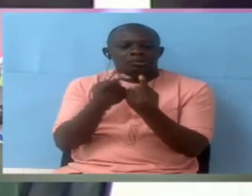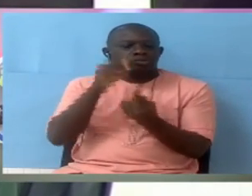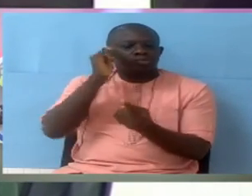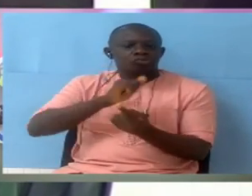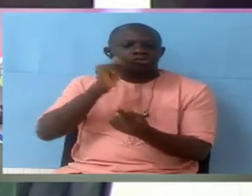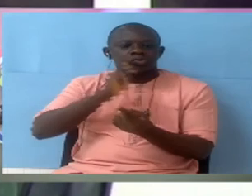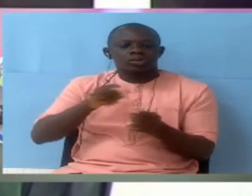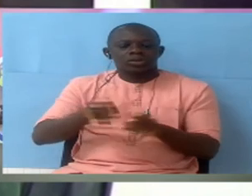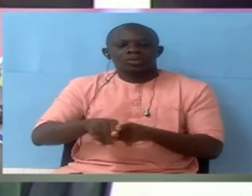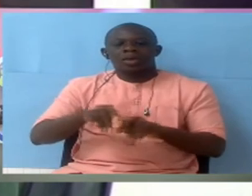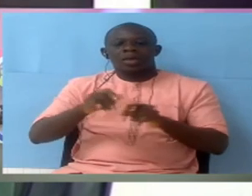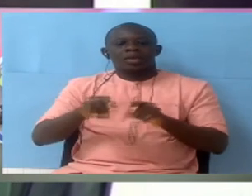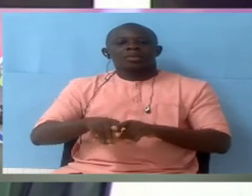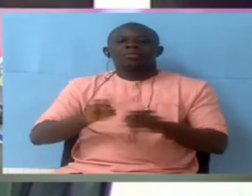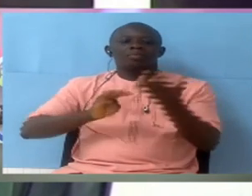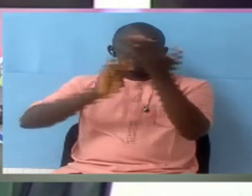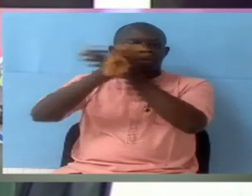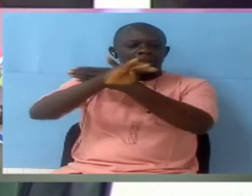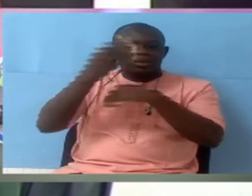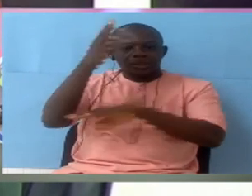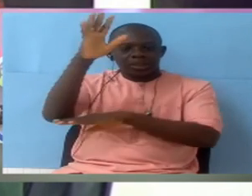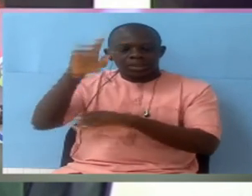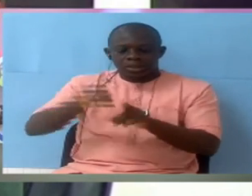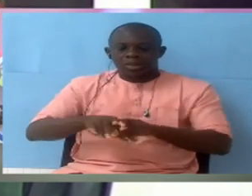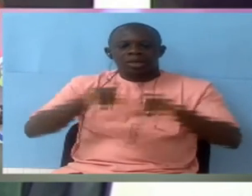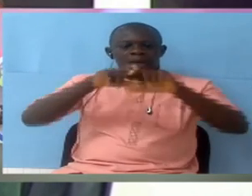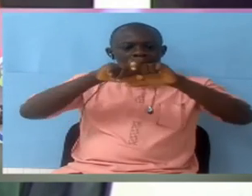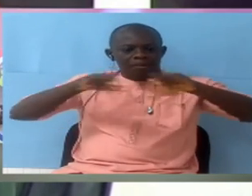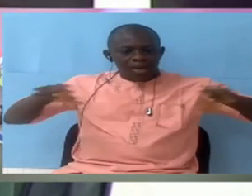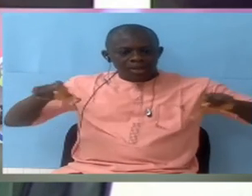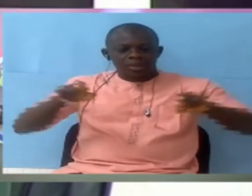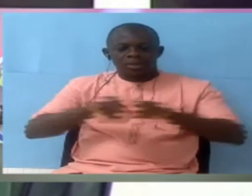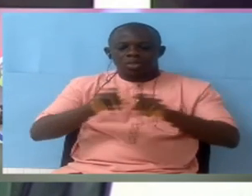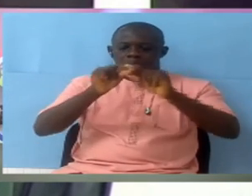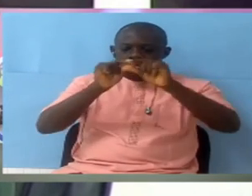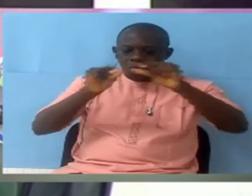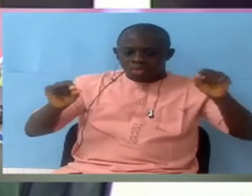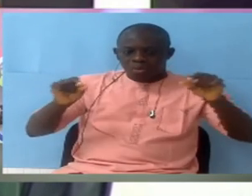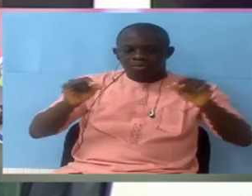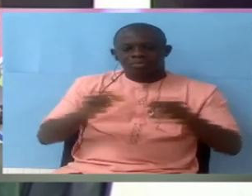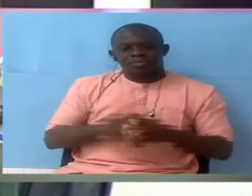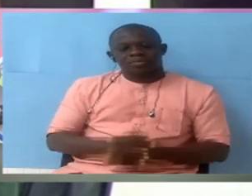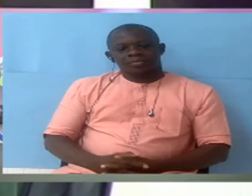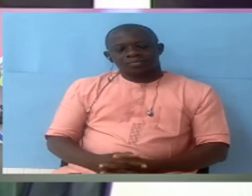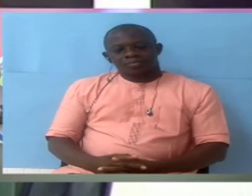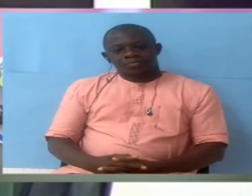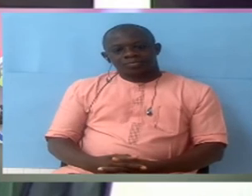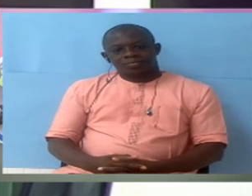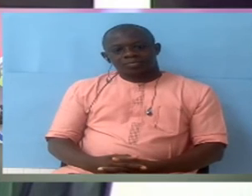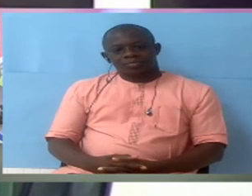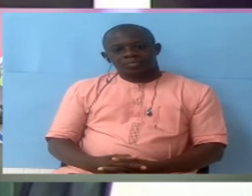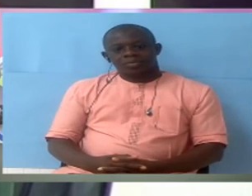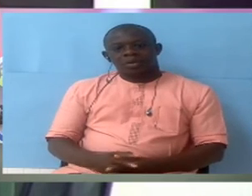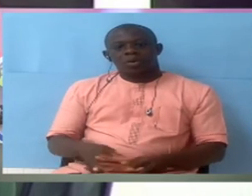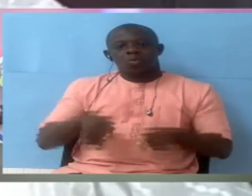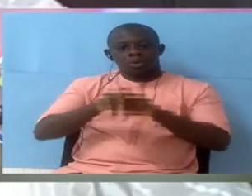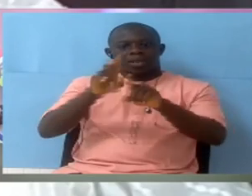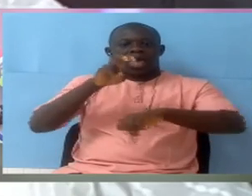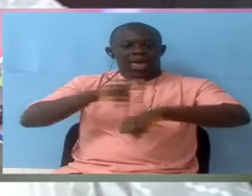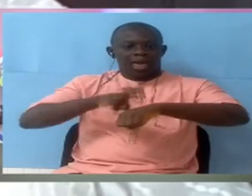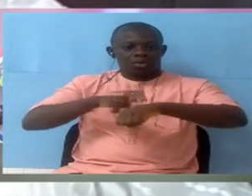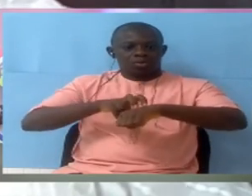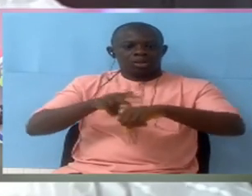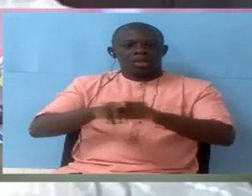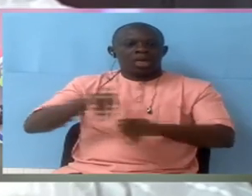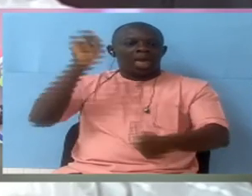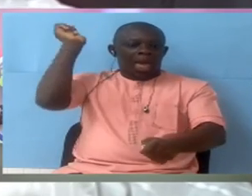rek. Hose pipe. Manta hose pipe. Wine wire. Ay wire boom wire. With iron. Ak ay